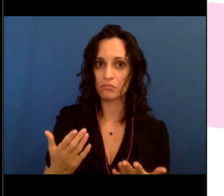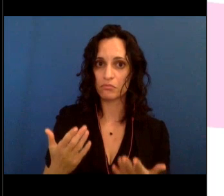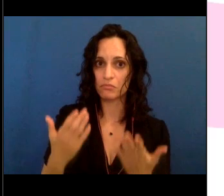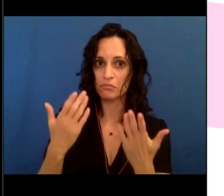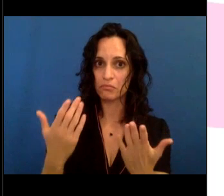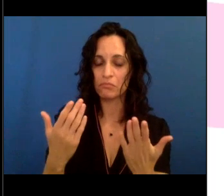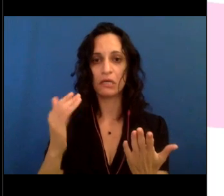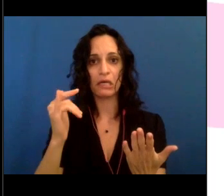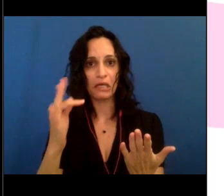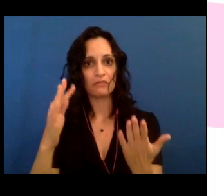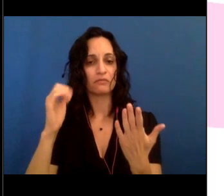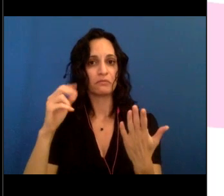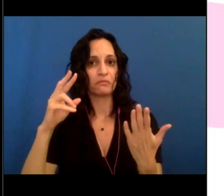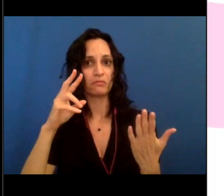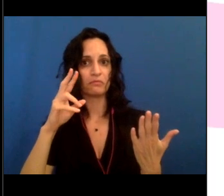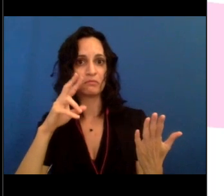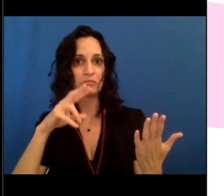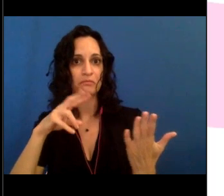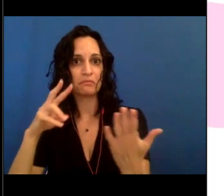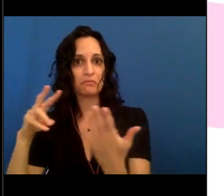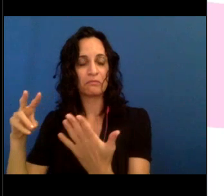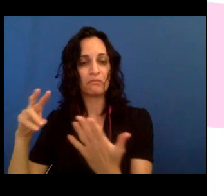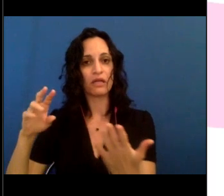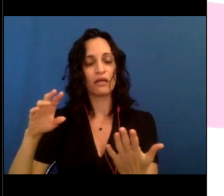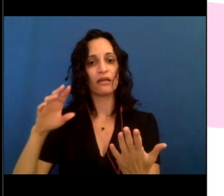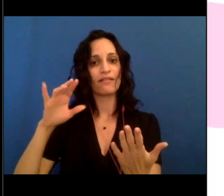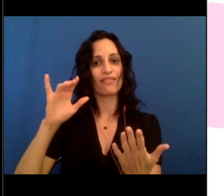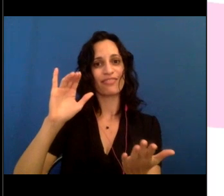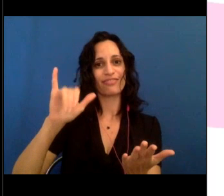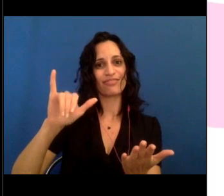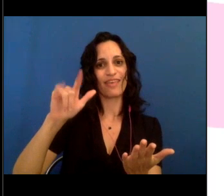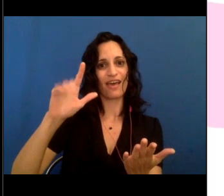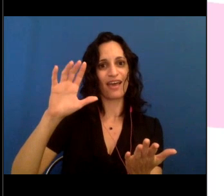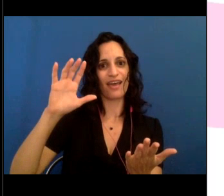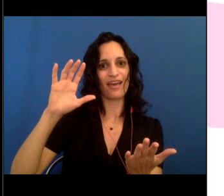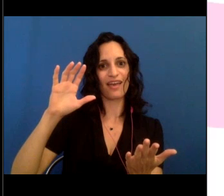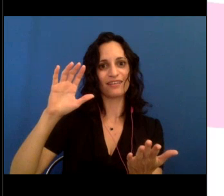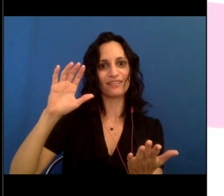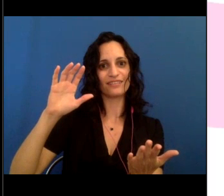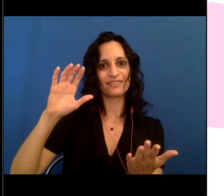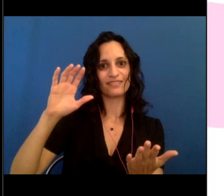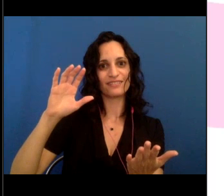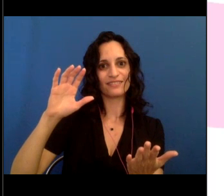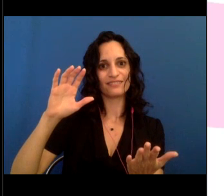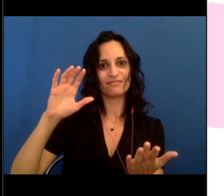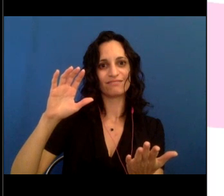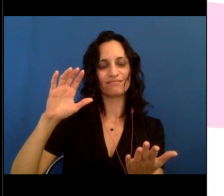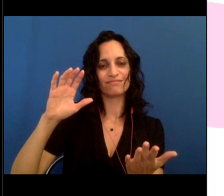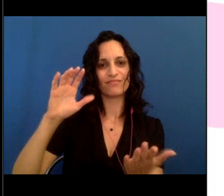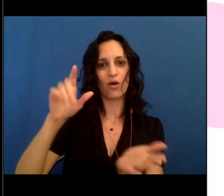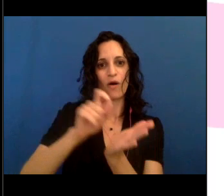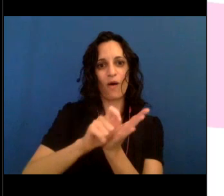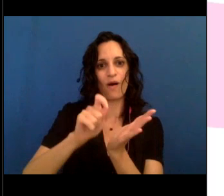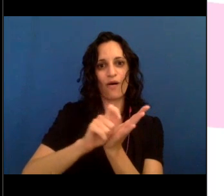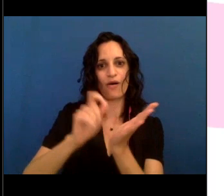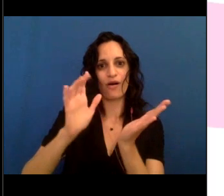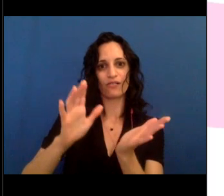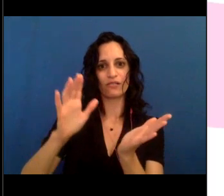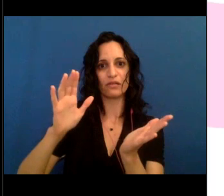booklet of an LSA meeting, he might be turning in his Swiss grave, because it appears to me that that